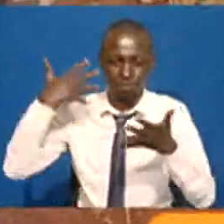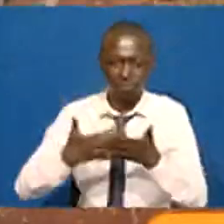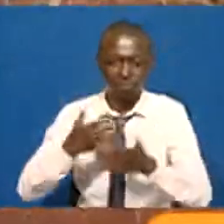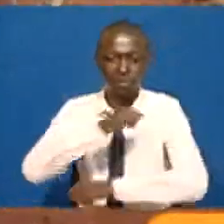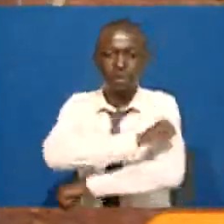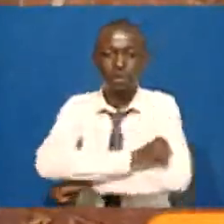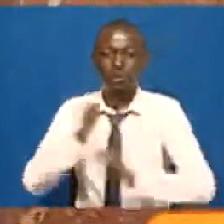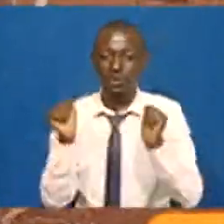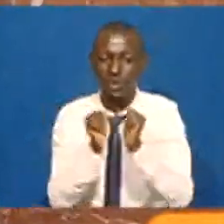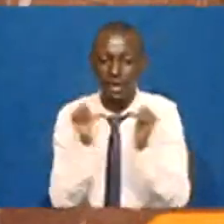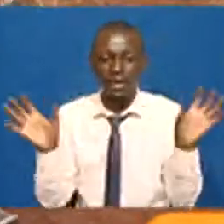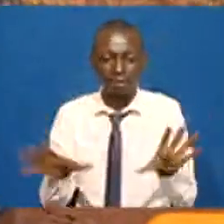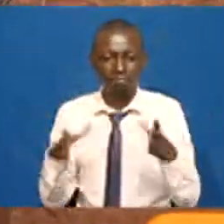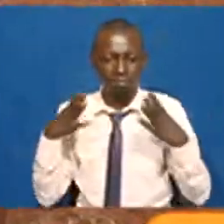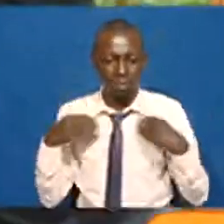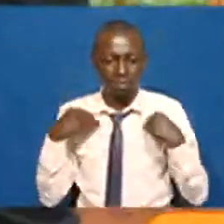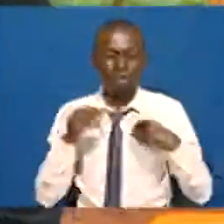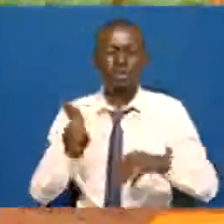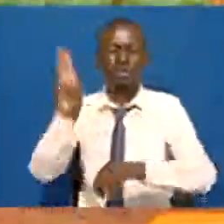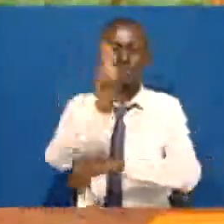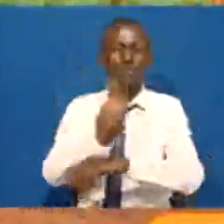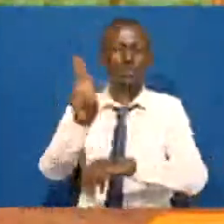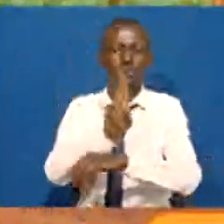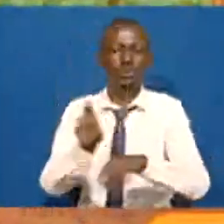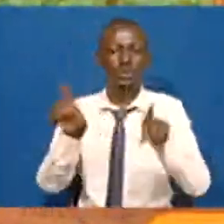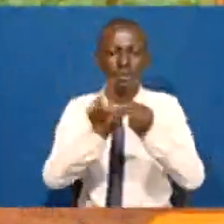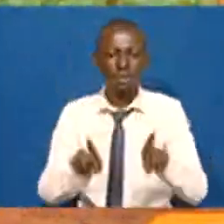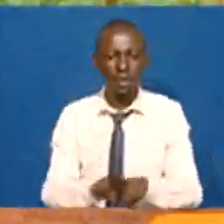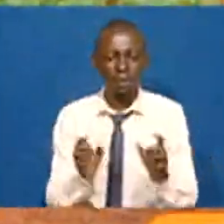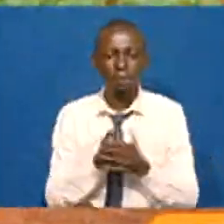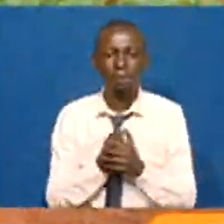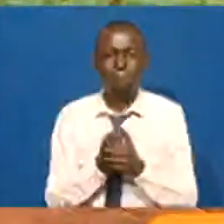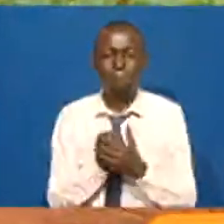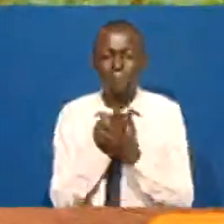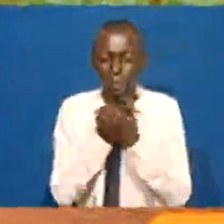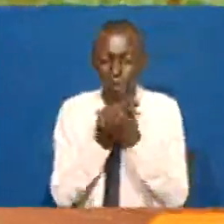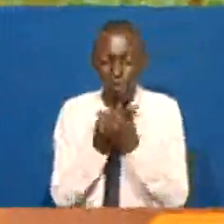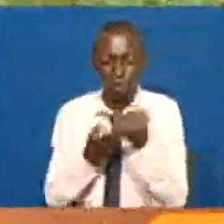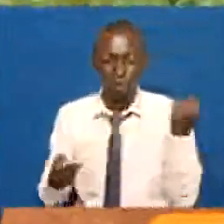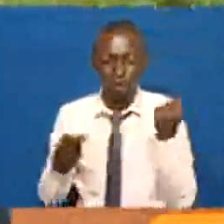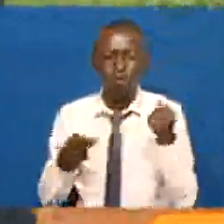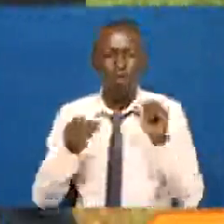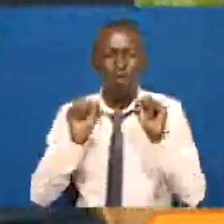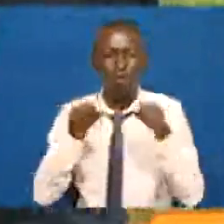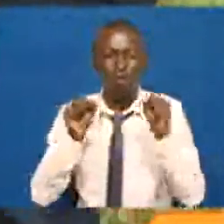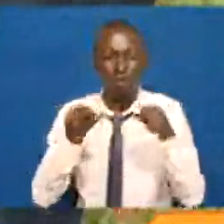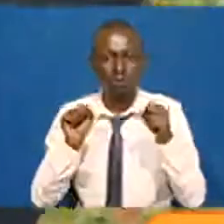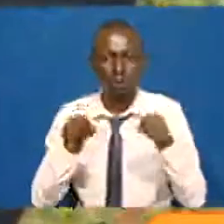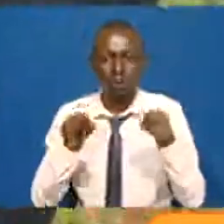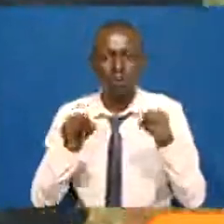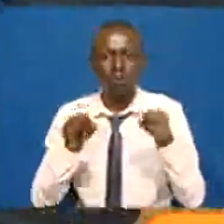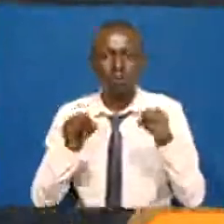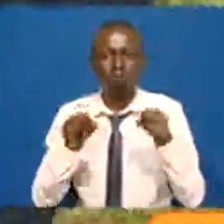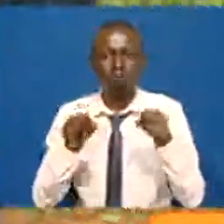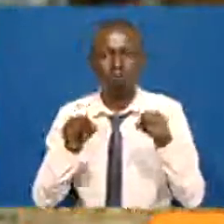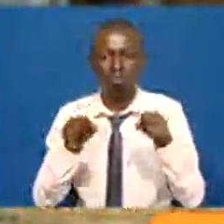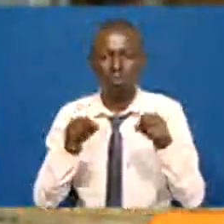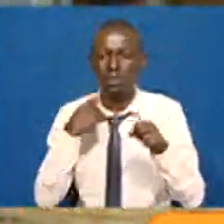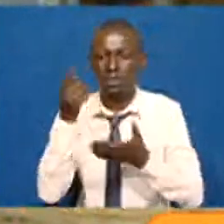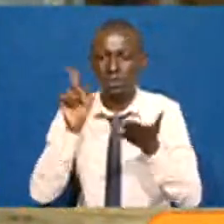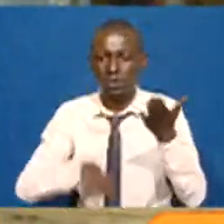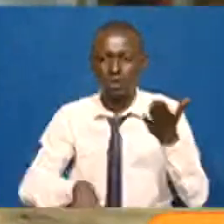schools have adopted their Adumu stoves. Mabiria and Wanjohi attribute this success to the efficiency the stoves offer to the